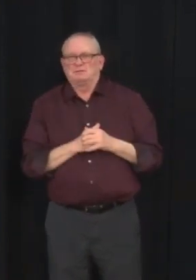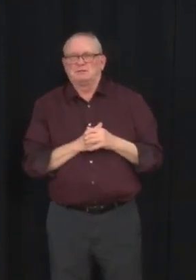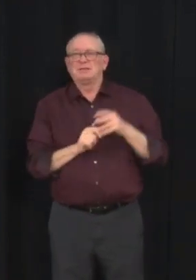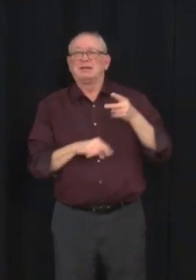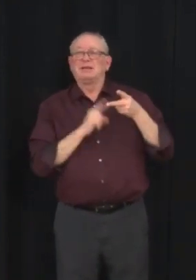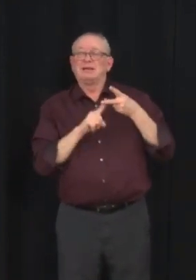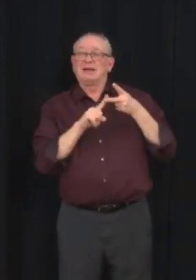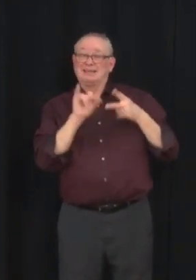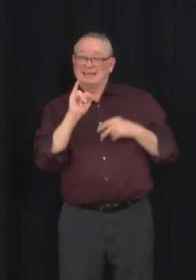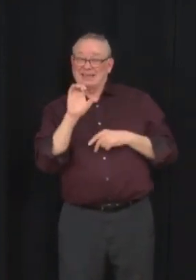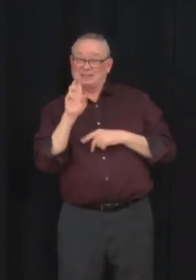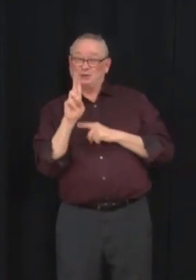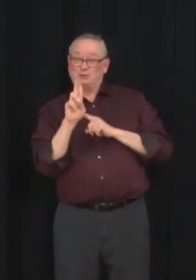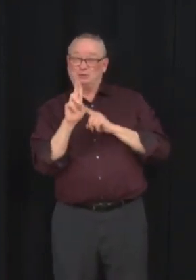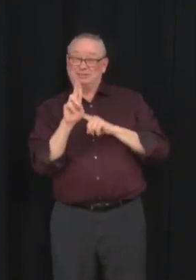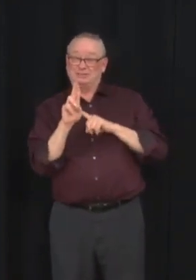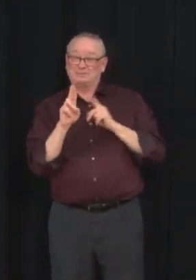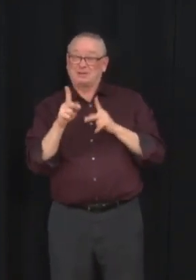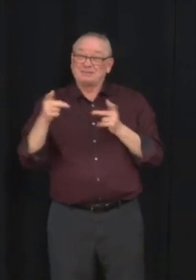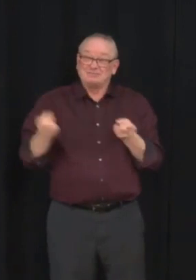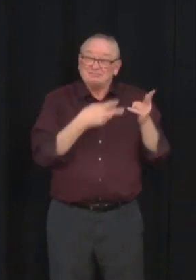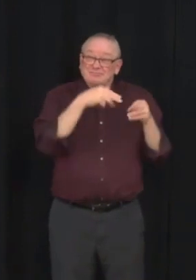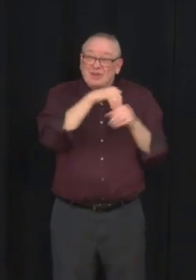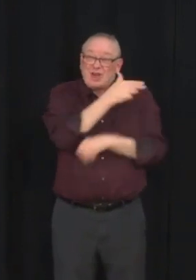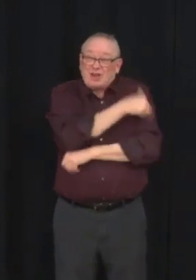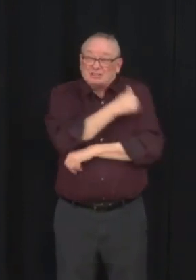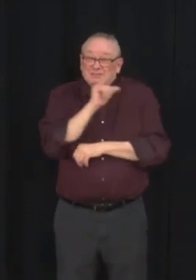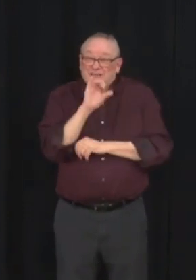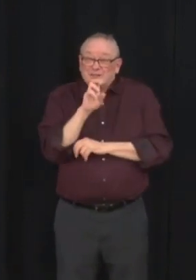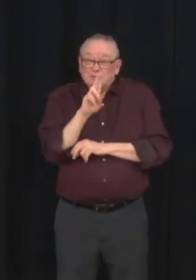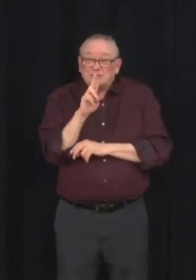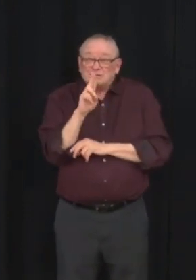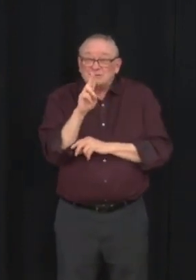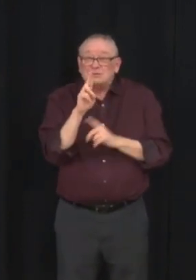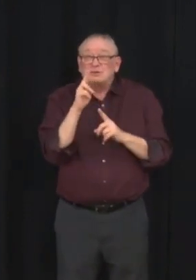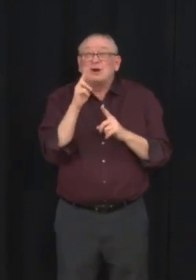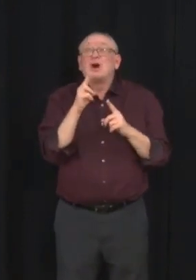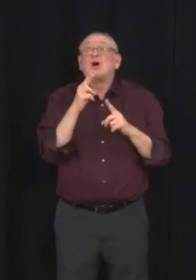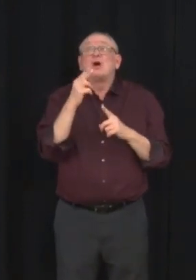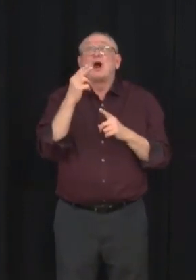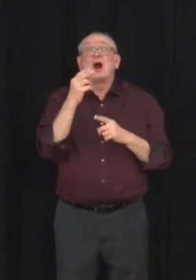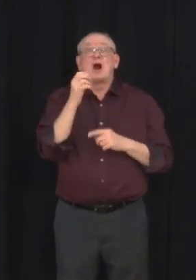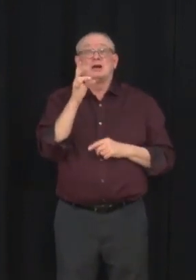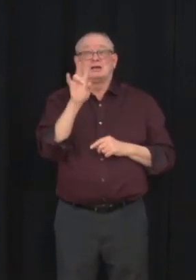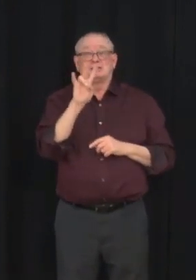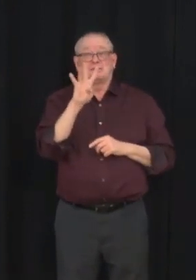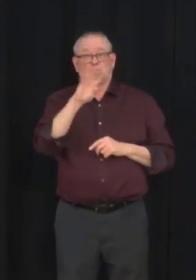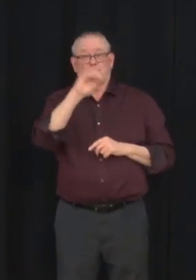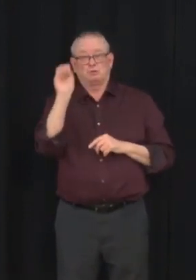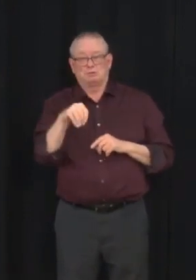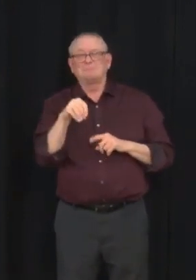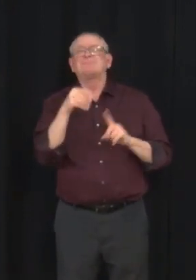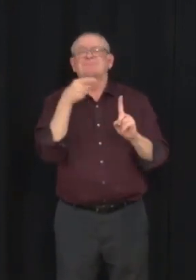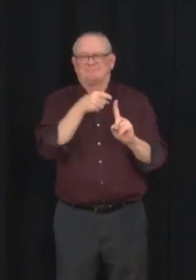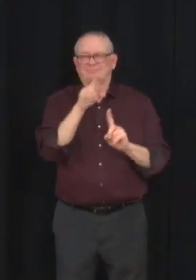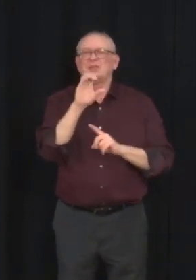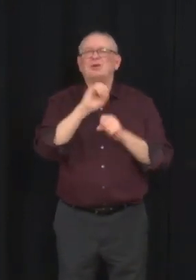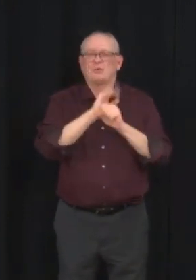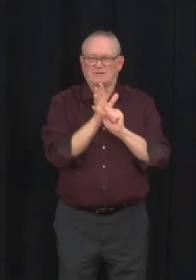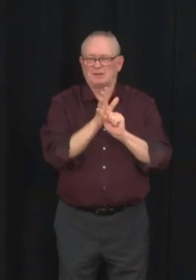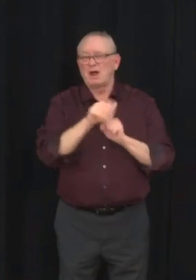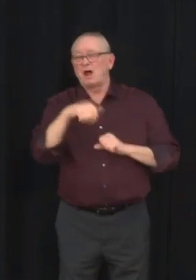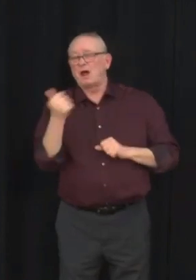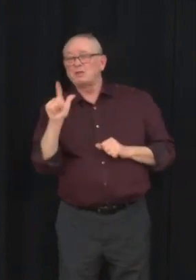the percentage of new admissions due to COVID was 74%, and 26% were incidental infections